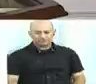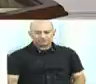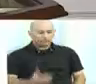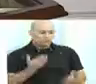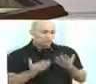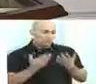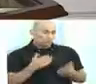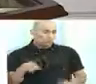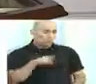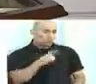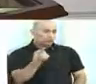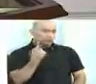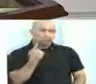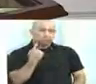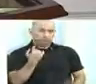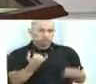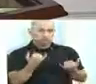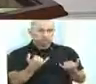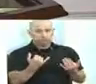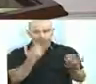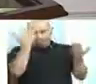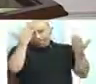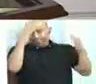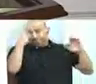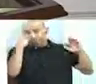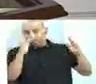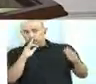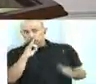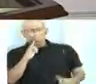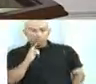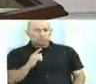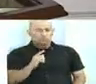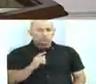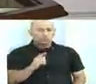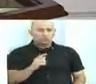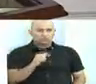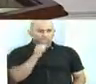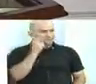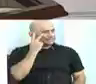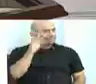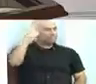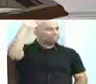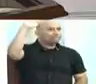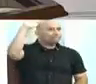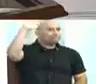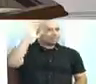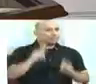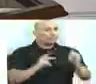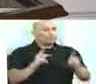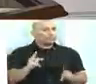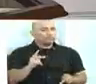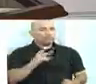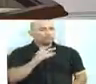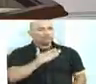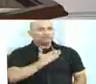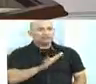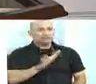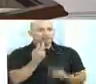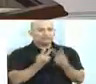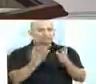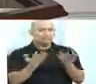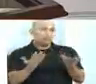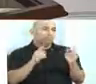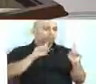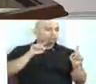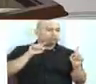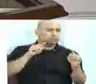Maybe you came here today. We don't know. We didn't see any hands of visitors. Maybe you've been coming a long